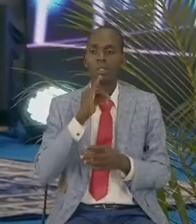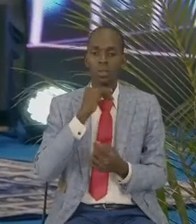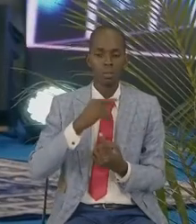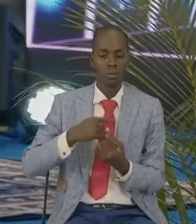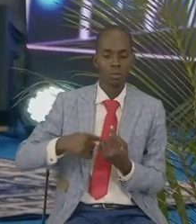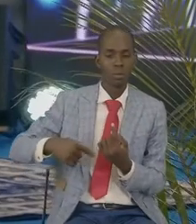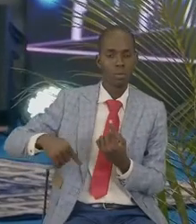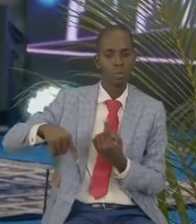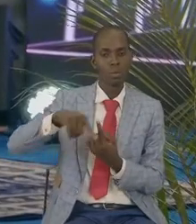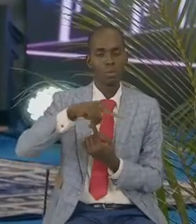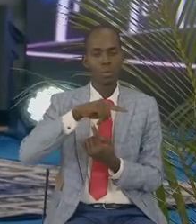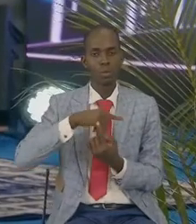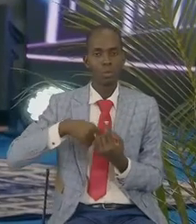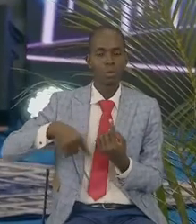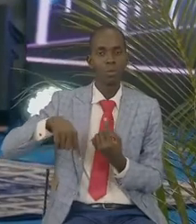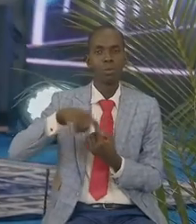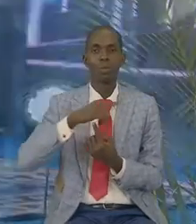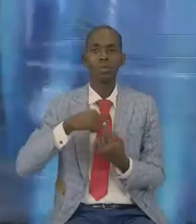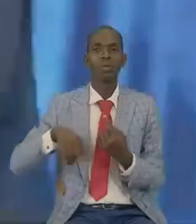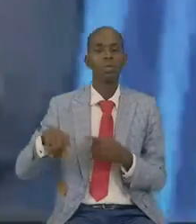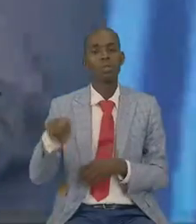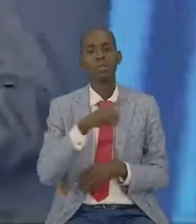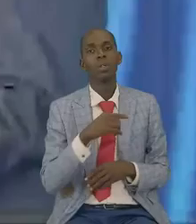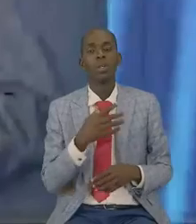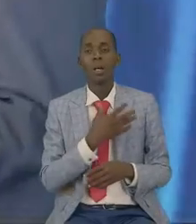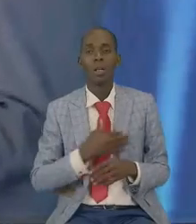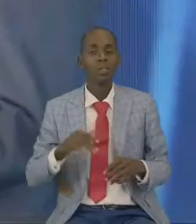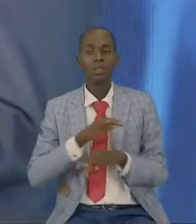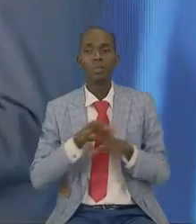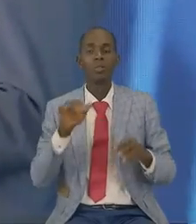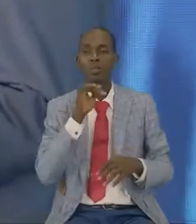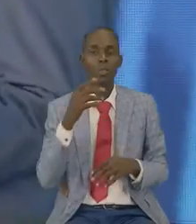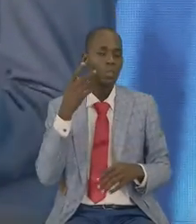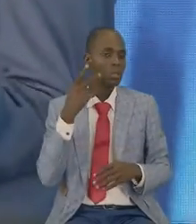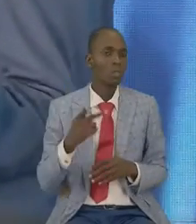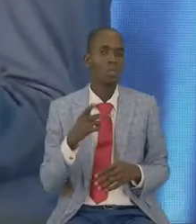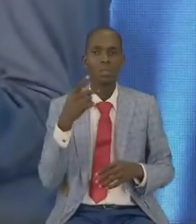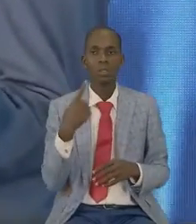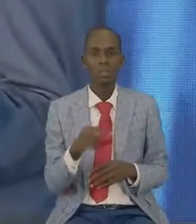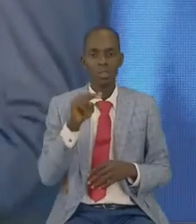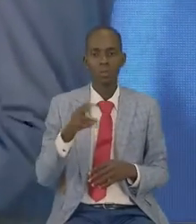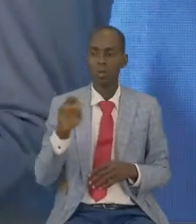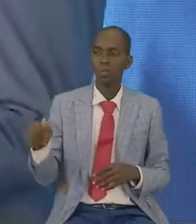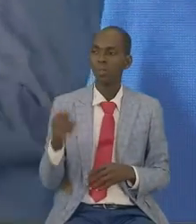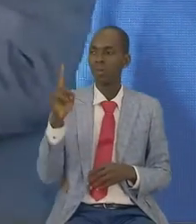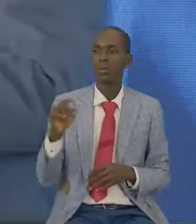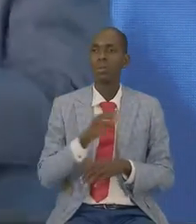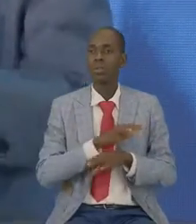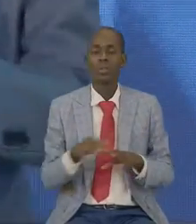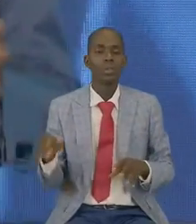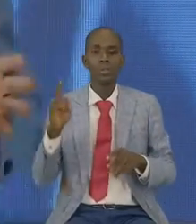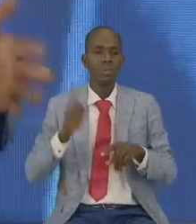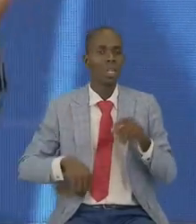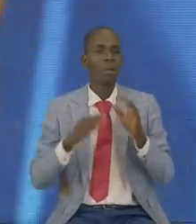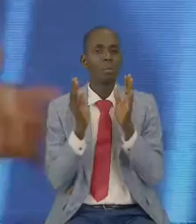around them. They cannot see the need of anyone, and they cannot praise God for anything